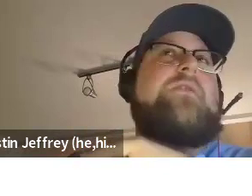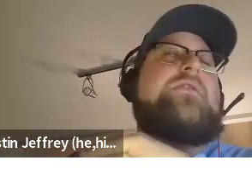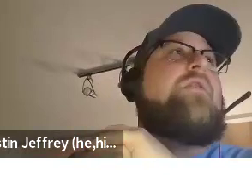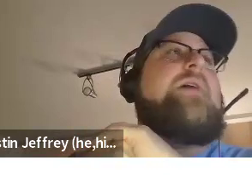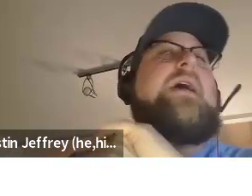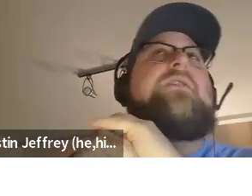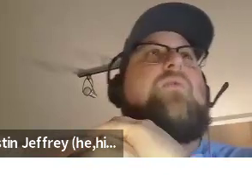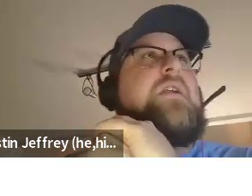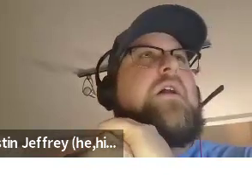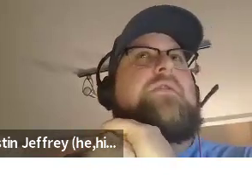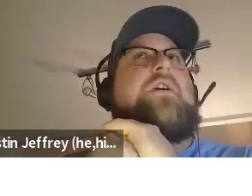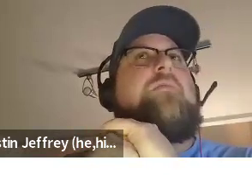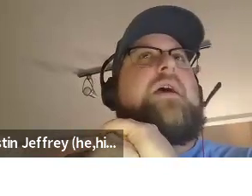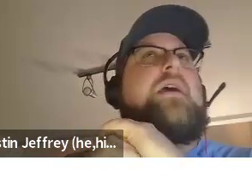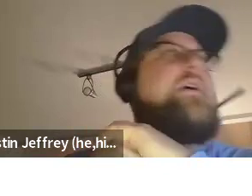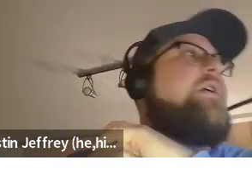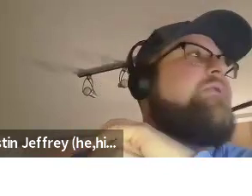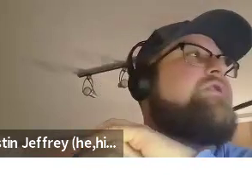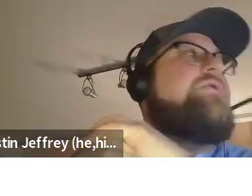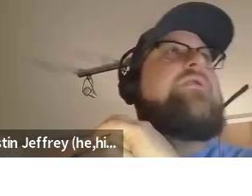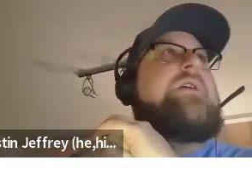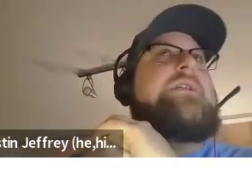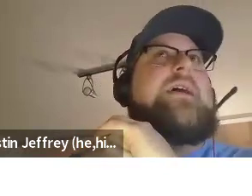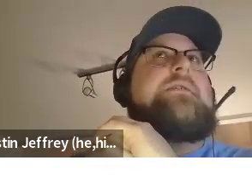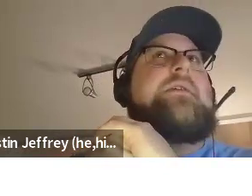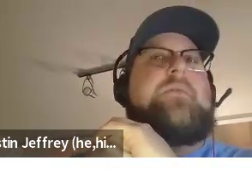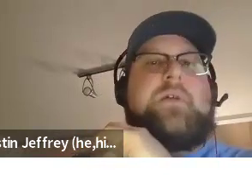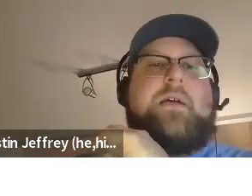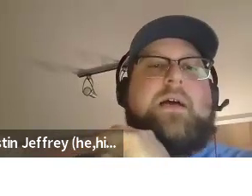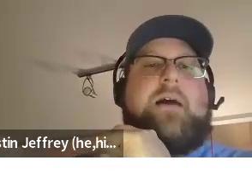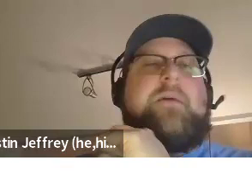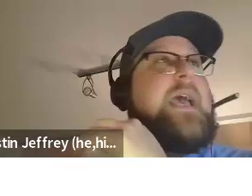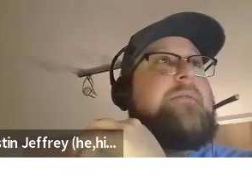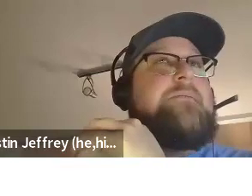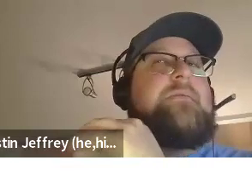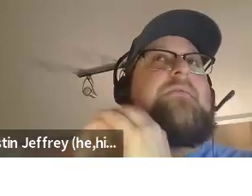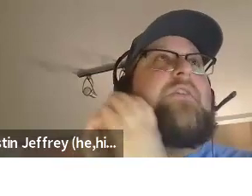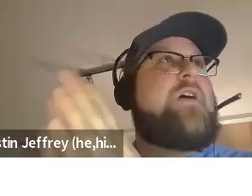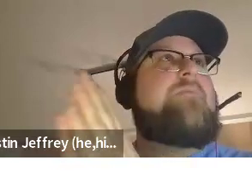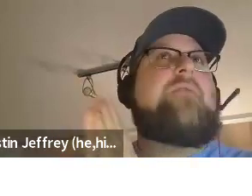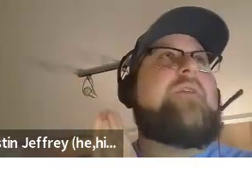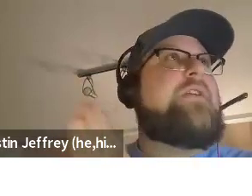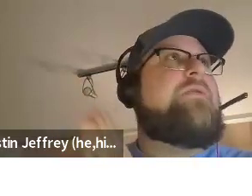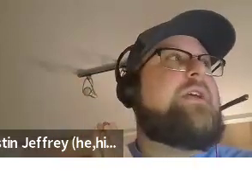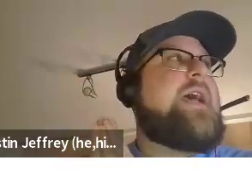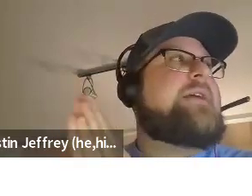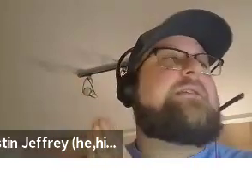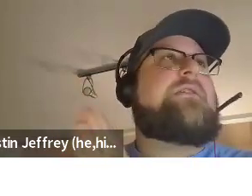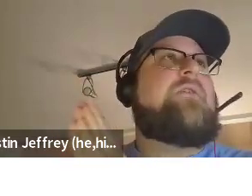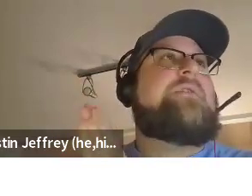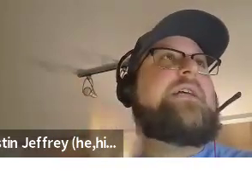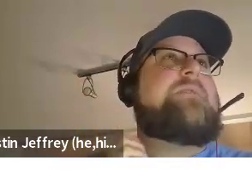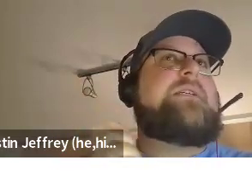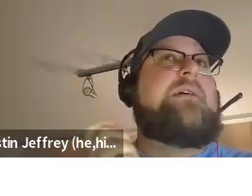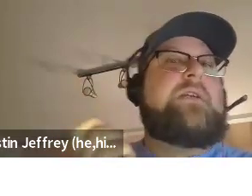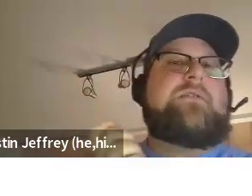$11 copay, $20 copay for 2 to 3 tests. So again, if you're a nonprofit and you need access